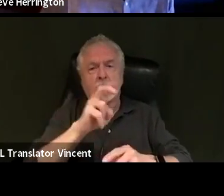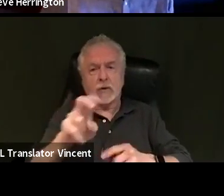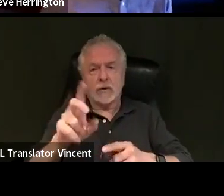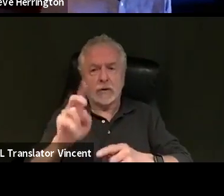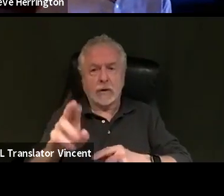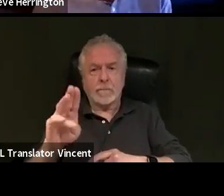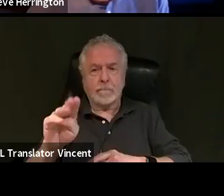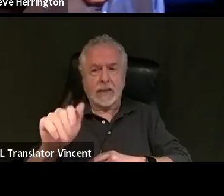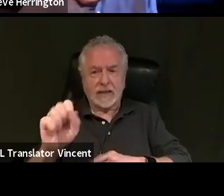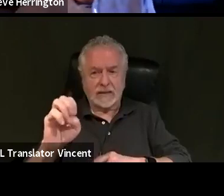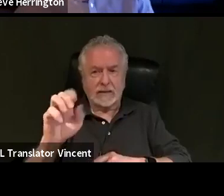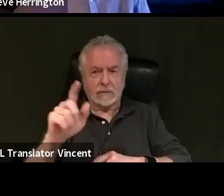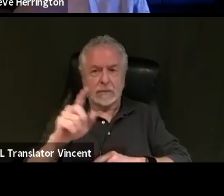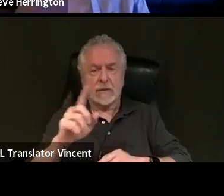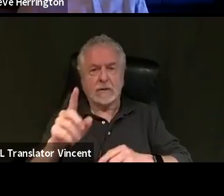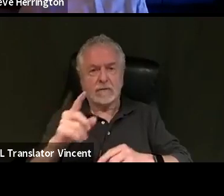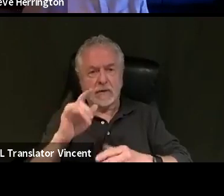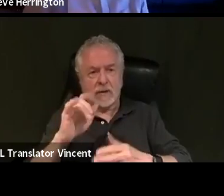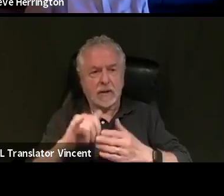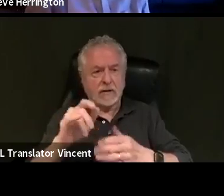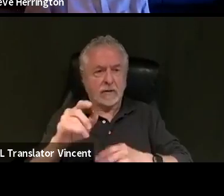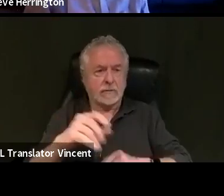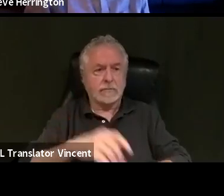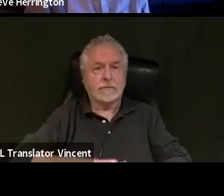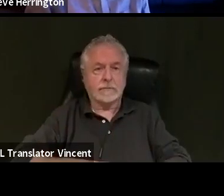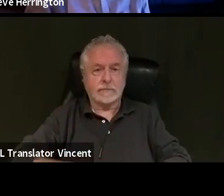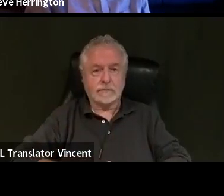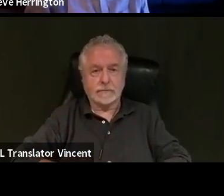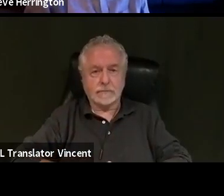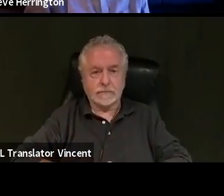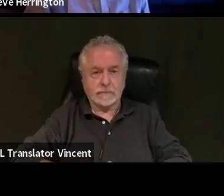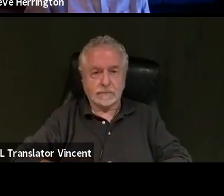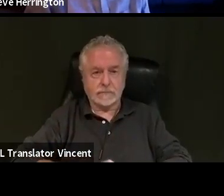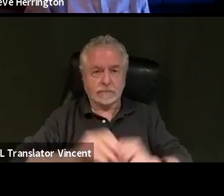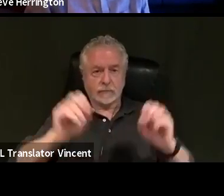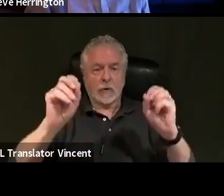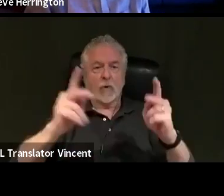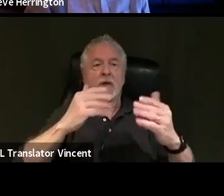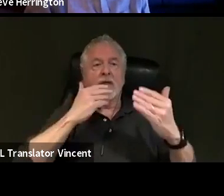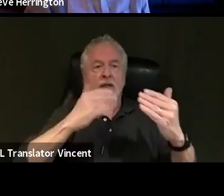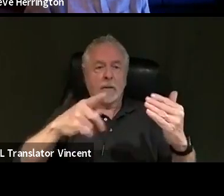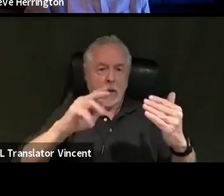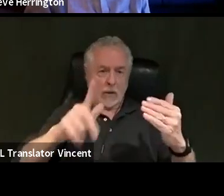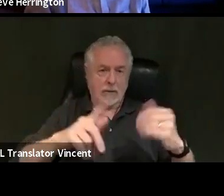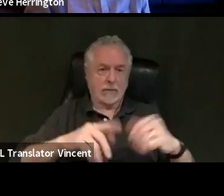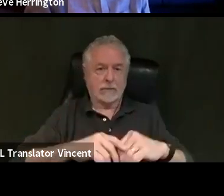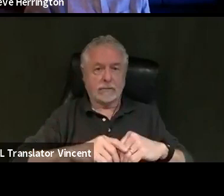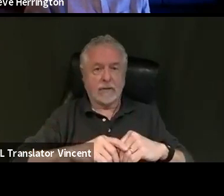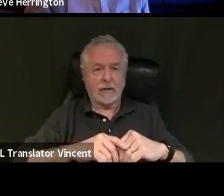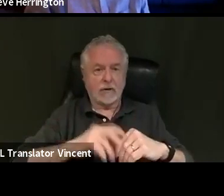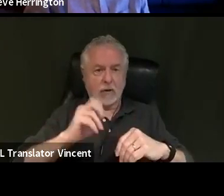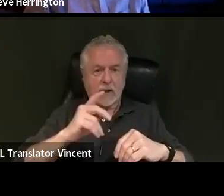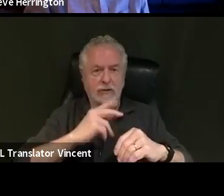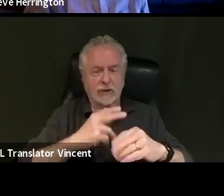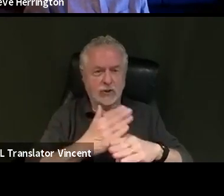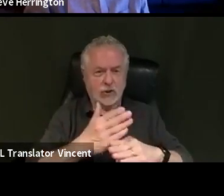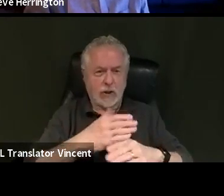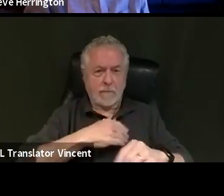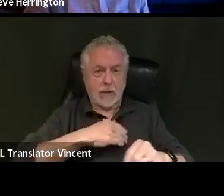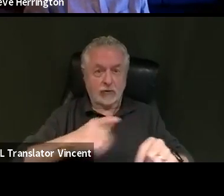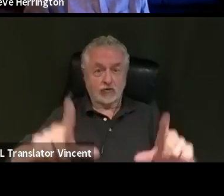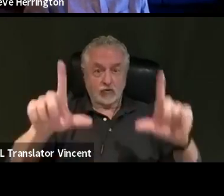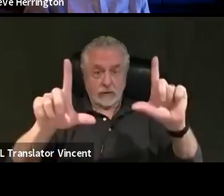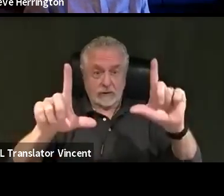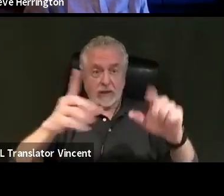Dr. Mace for an update of where we stand in our cases. Okay, thank you, Paul. If it's okay, I'm just going to share my